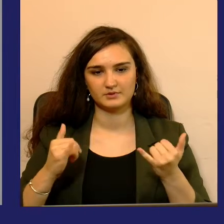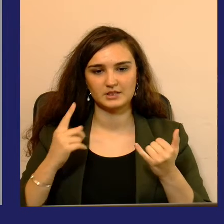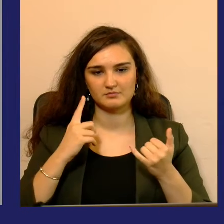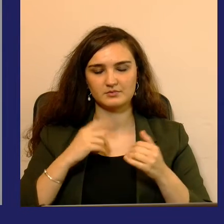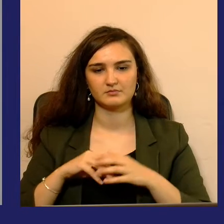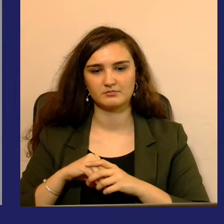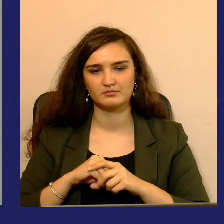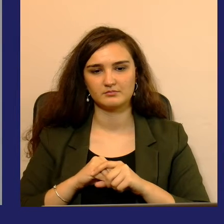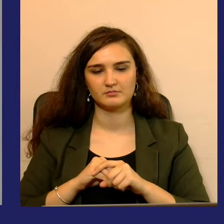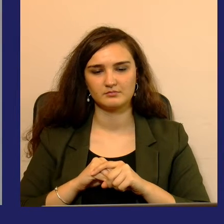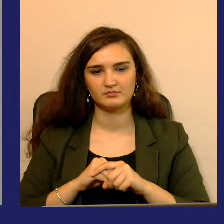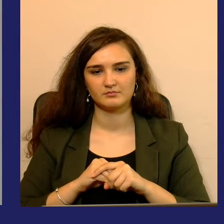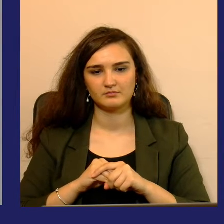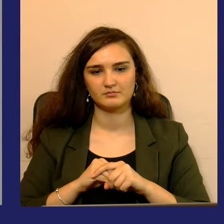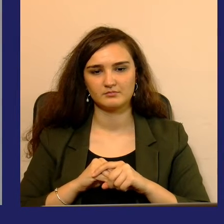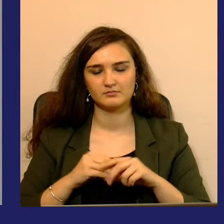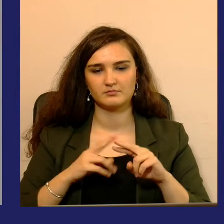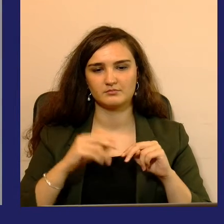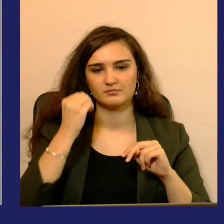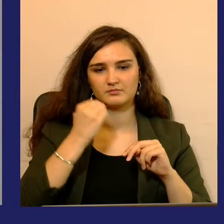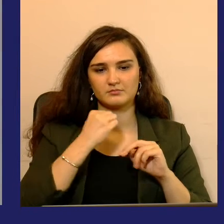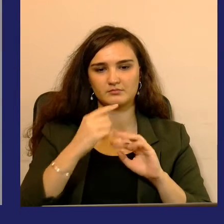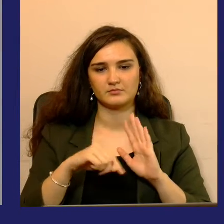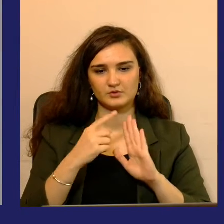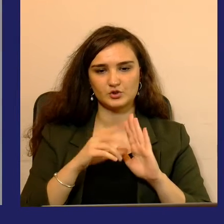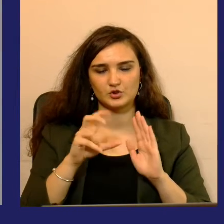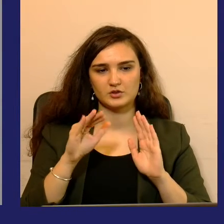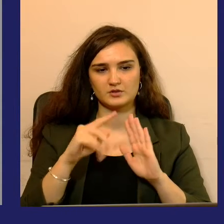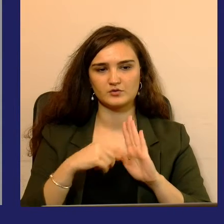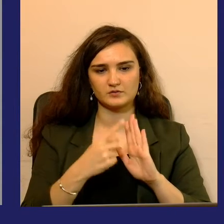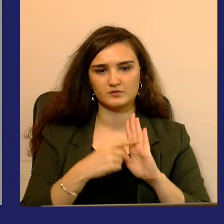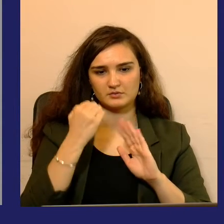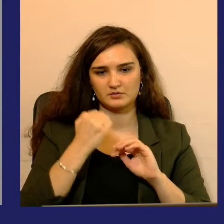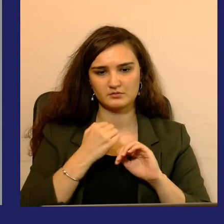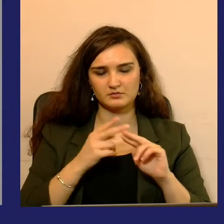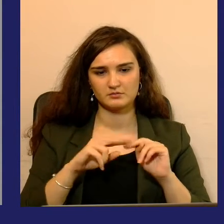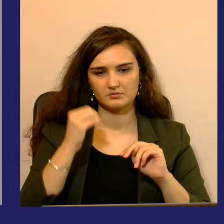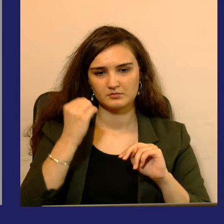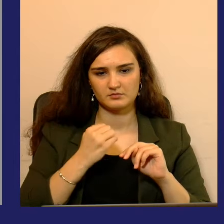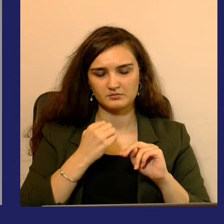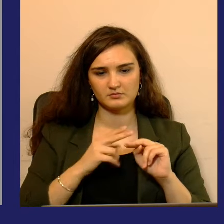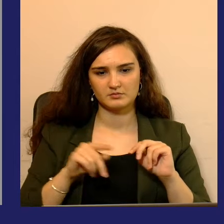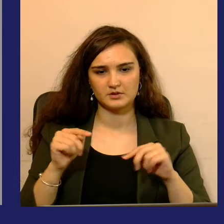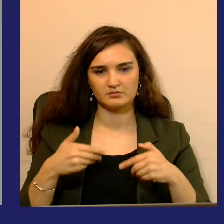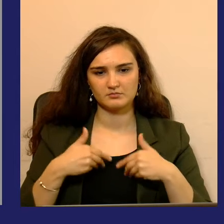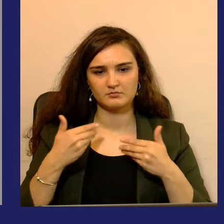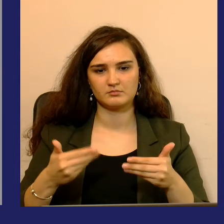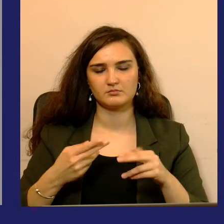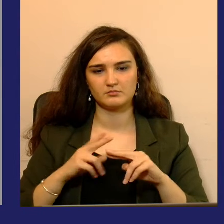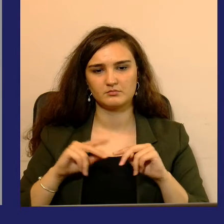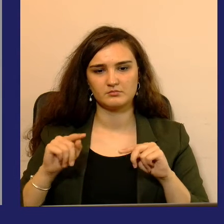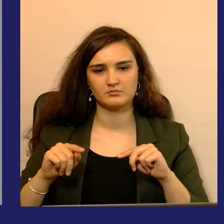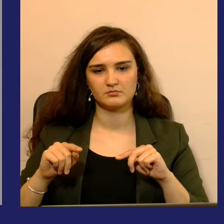Thank you. Thank you, Joseph, for the question, and thanks for having me today. The coronavirus crisis has brought